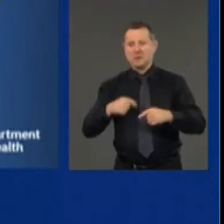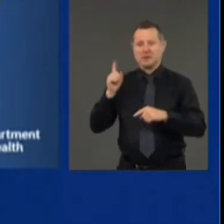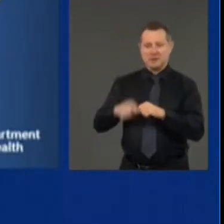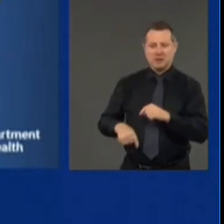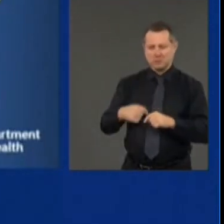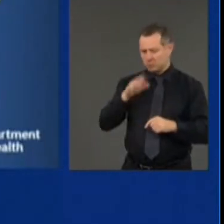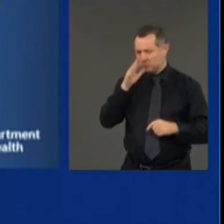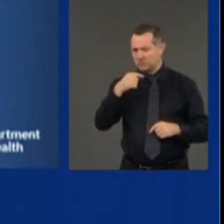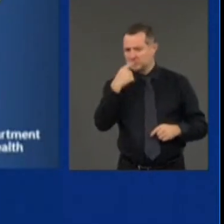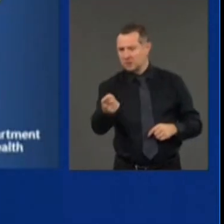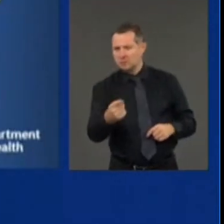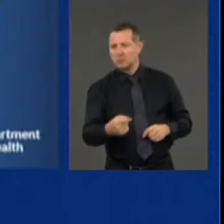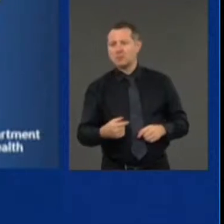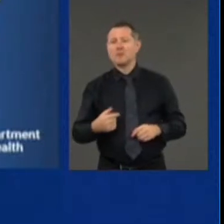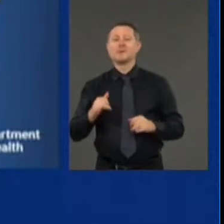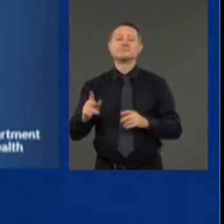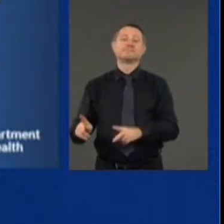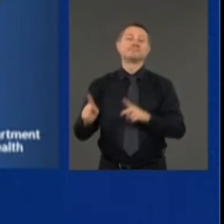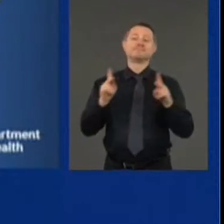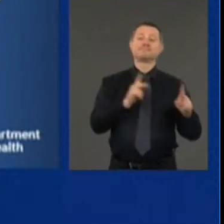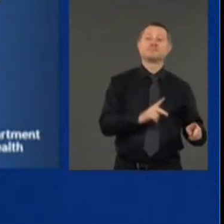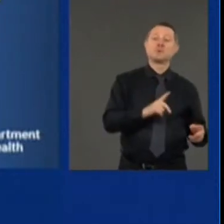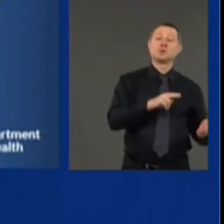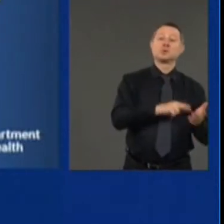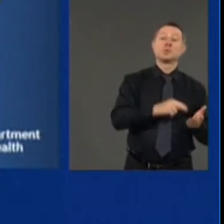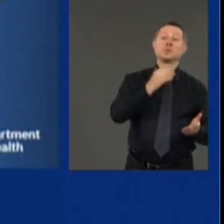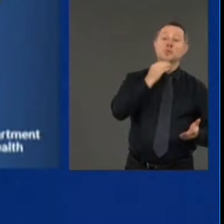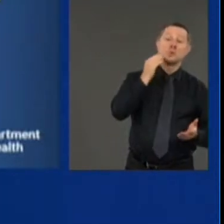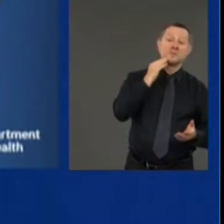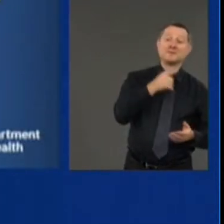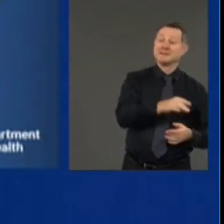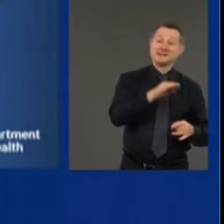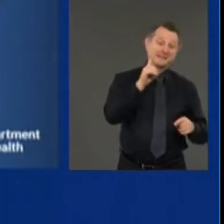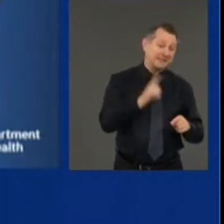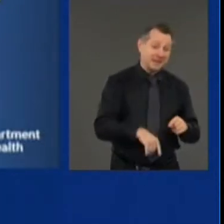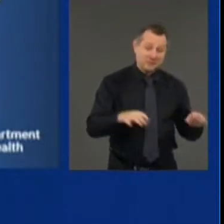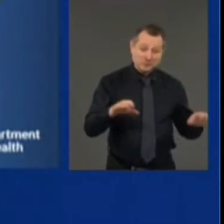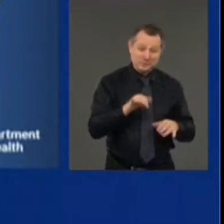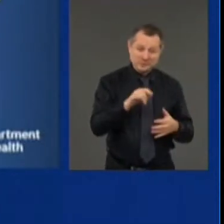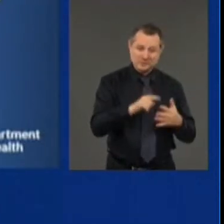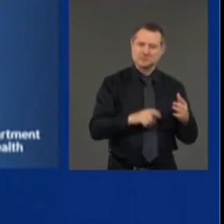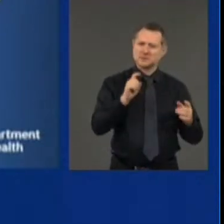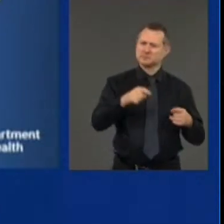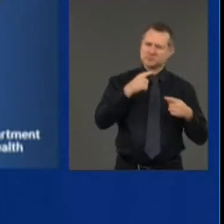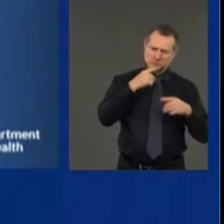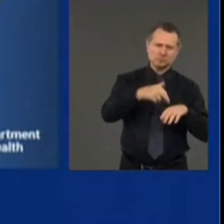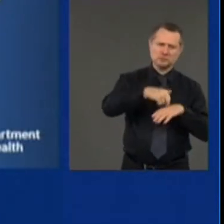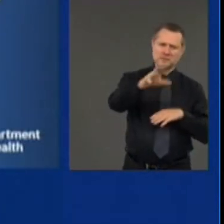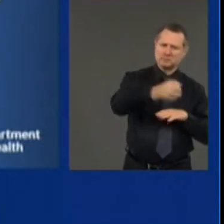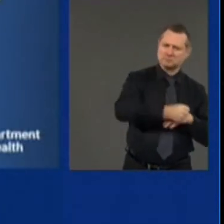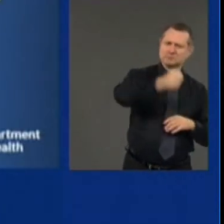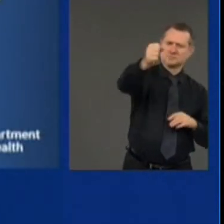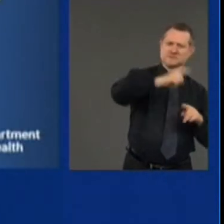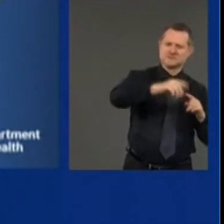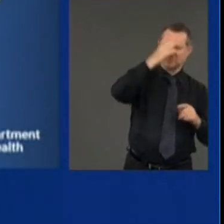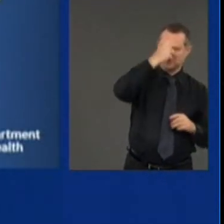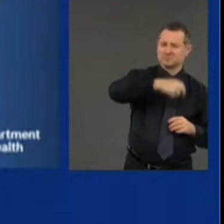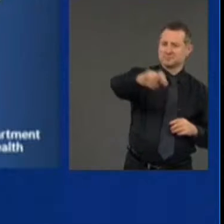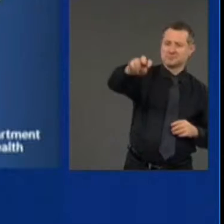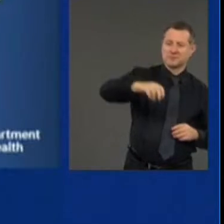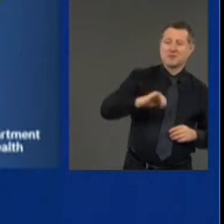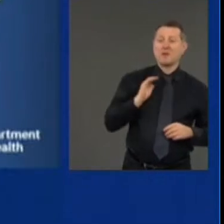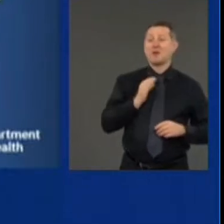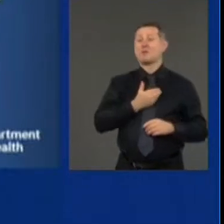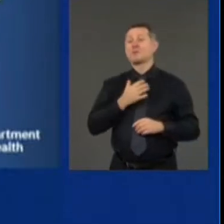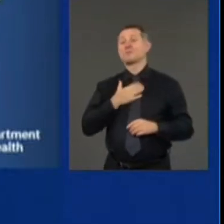so, we need to return to the facts. The March 25th guidance was not the driving factor in nursing home deaths. Remember, from what I've